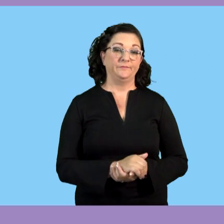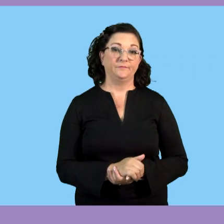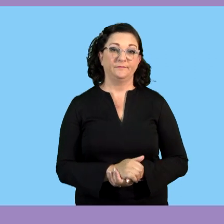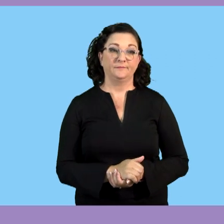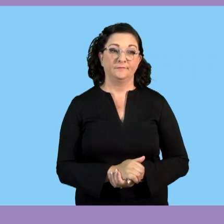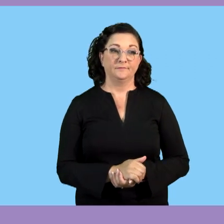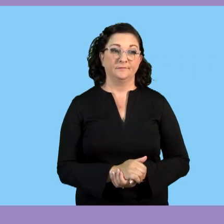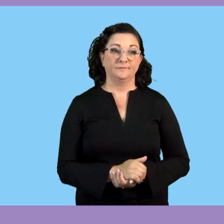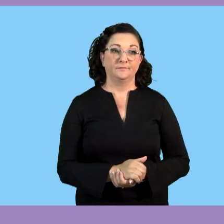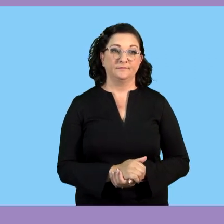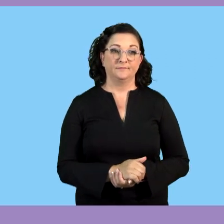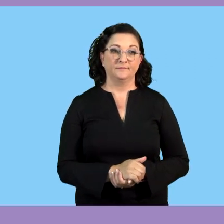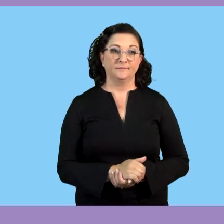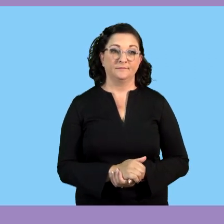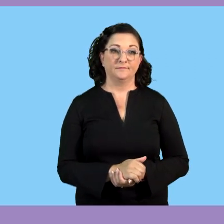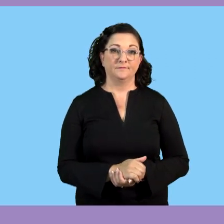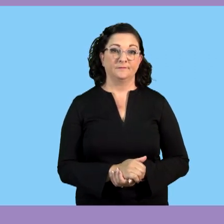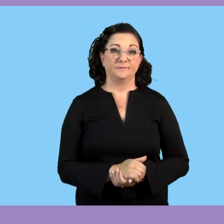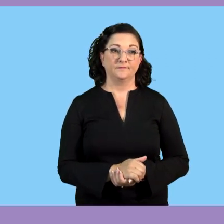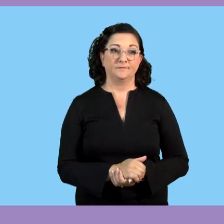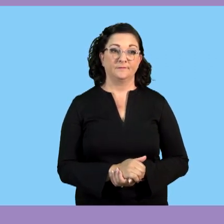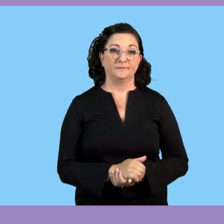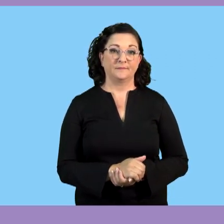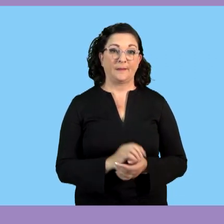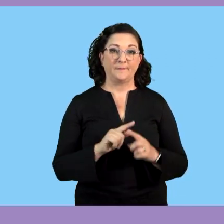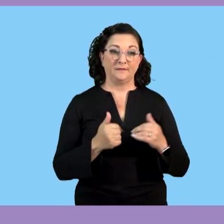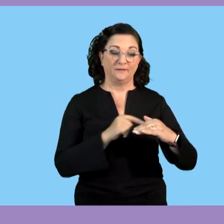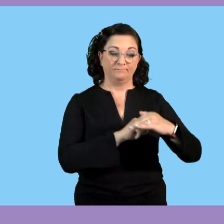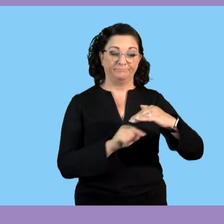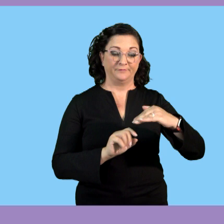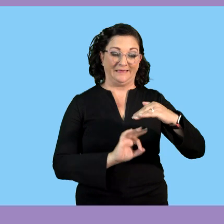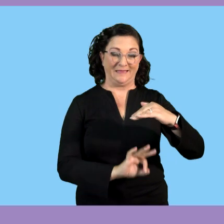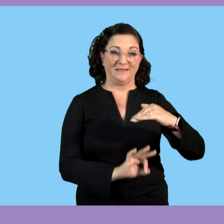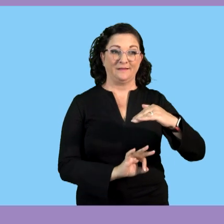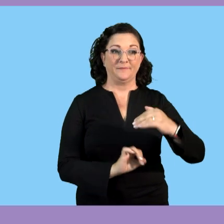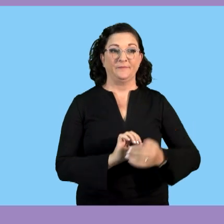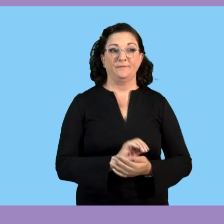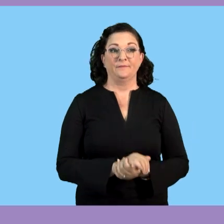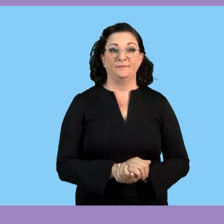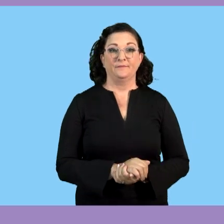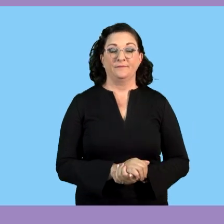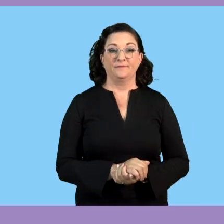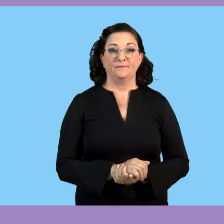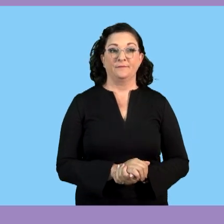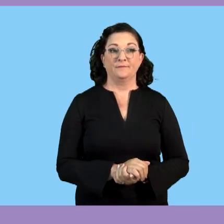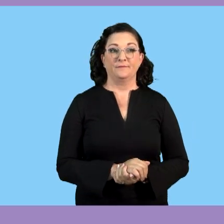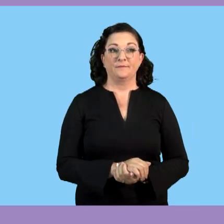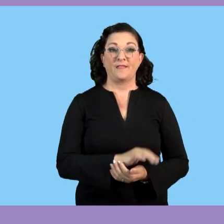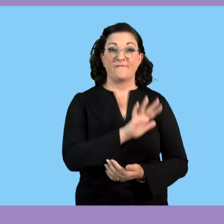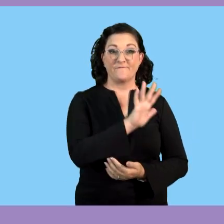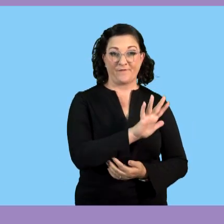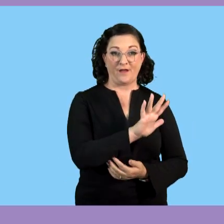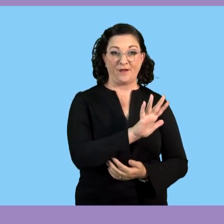17, and write it out of a denominator that is original there, which is 3. So